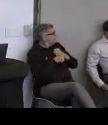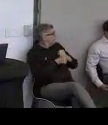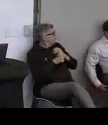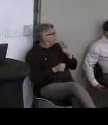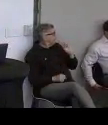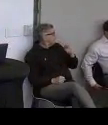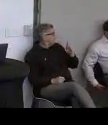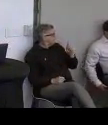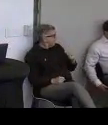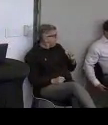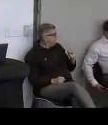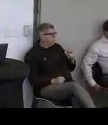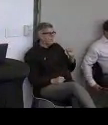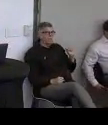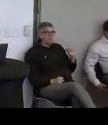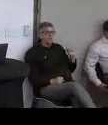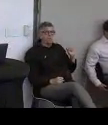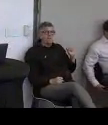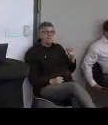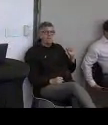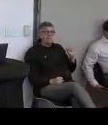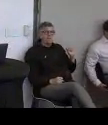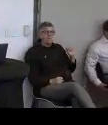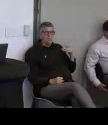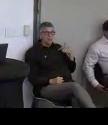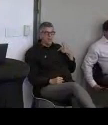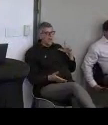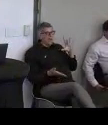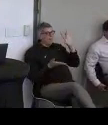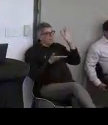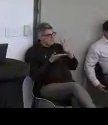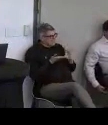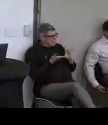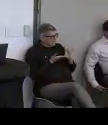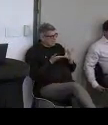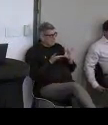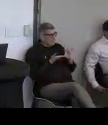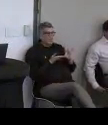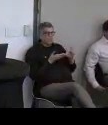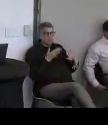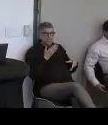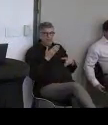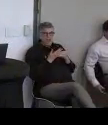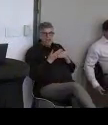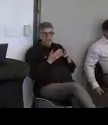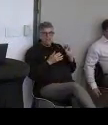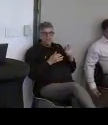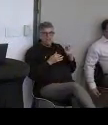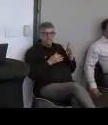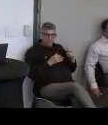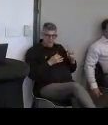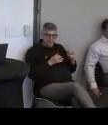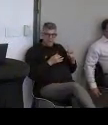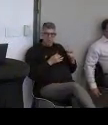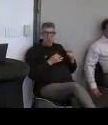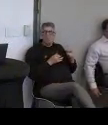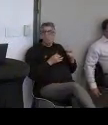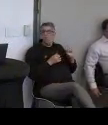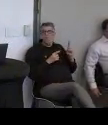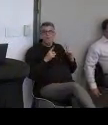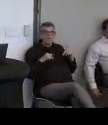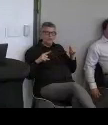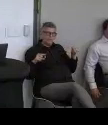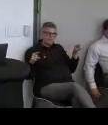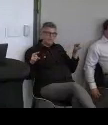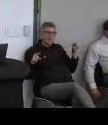We have both things like adhesive things that can be stuck onto a pre-printed map, or we have sensational